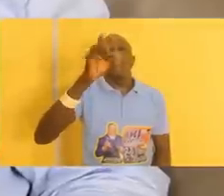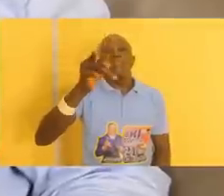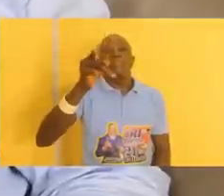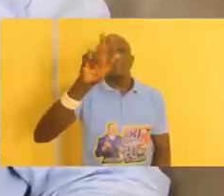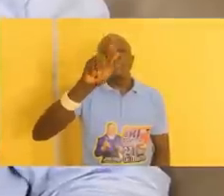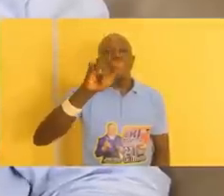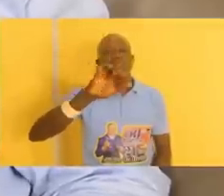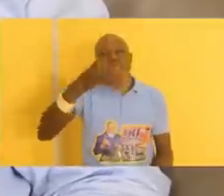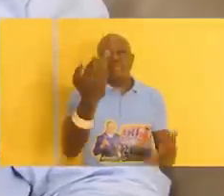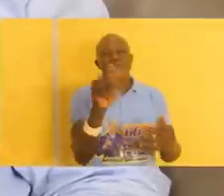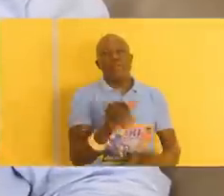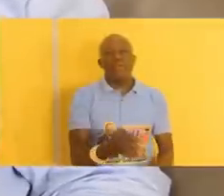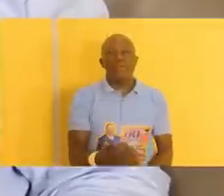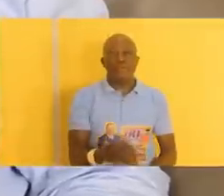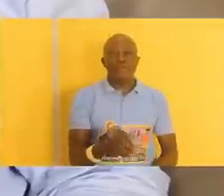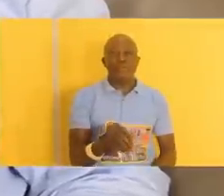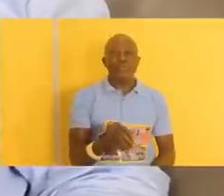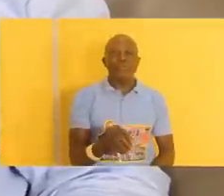080 60 29 19 30. AKG